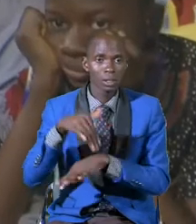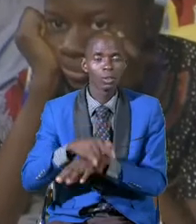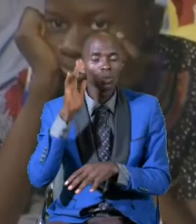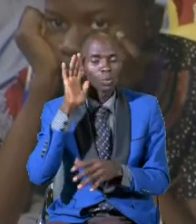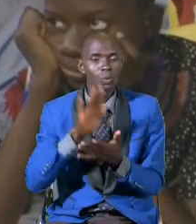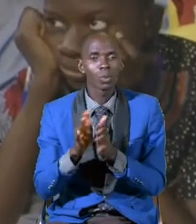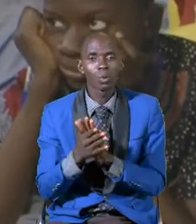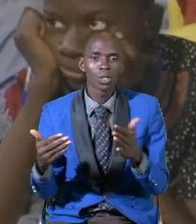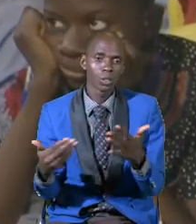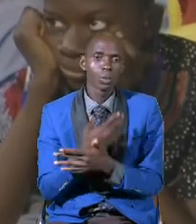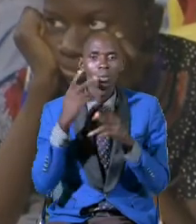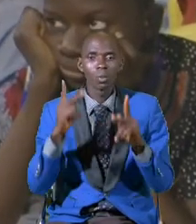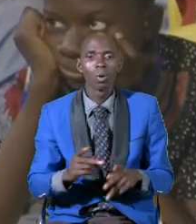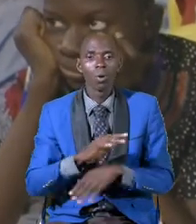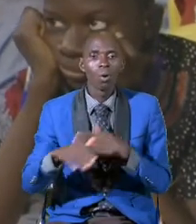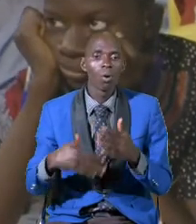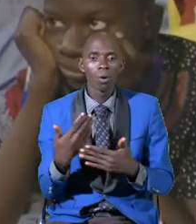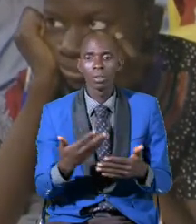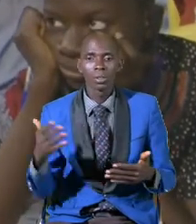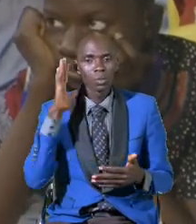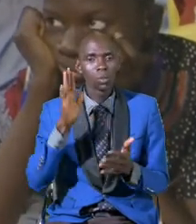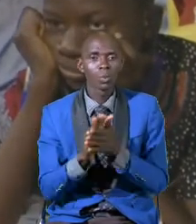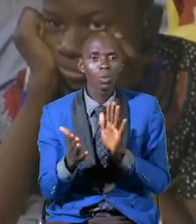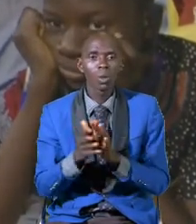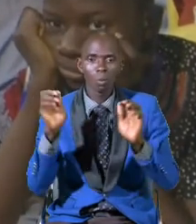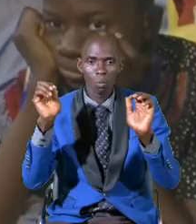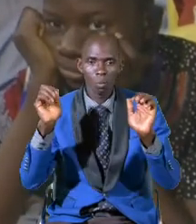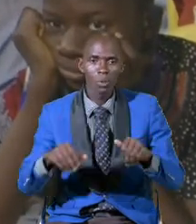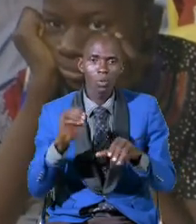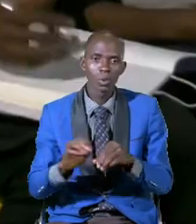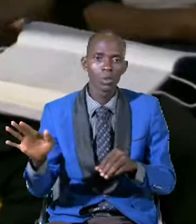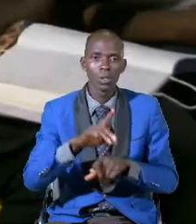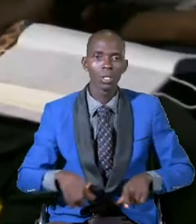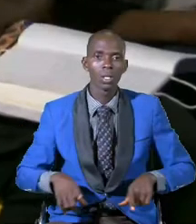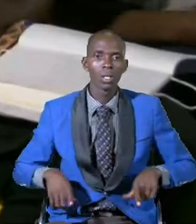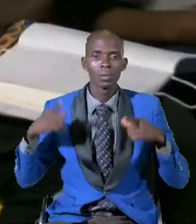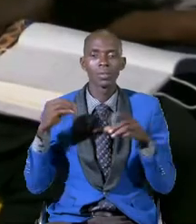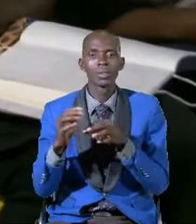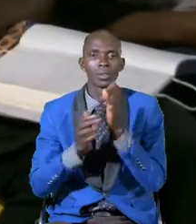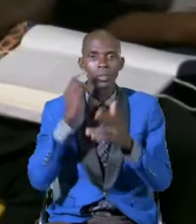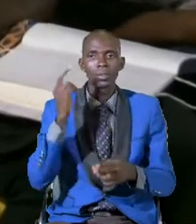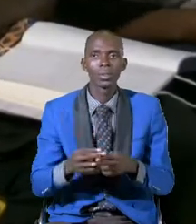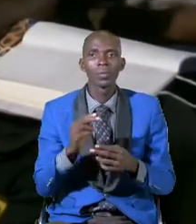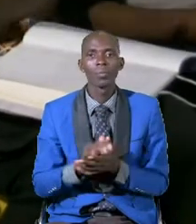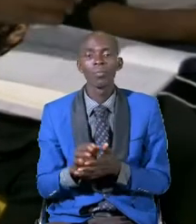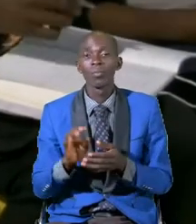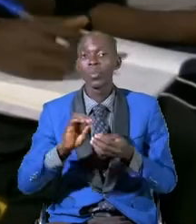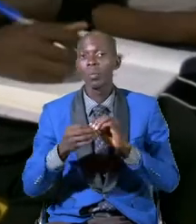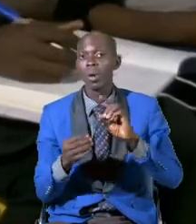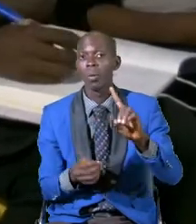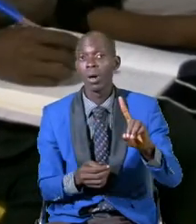things will be possible in your life. I said all things will be possible in your life. Amen. Number one,